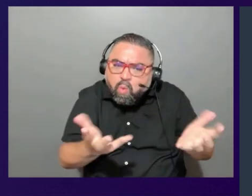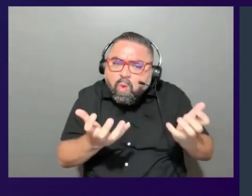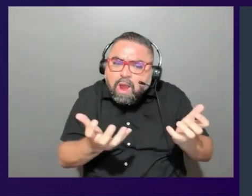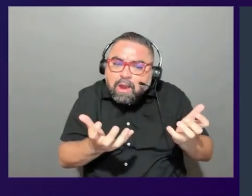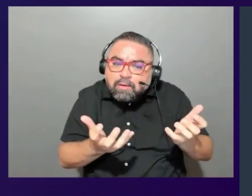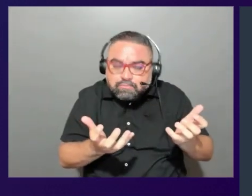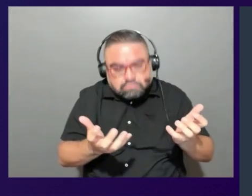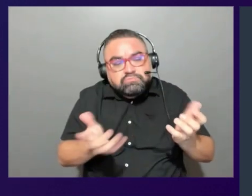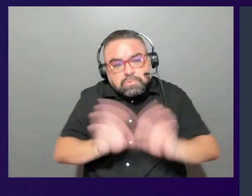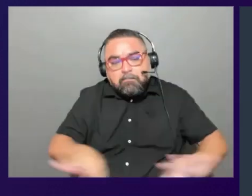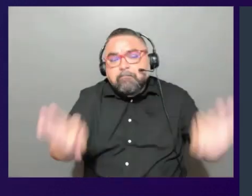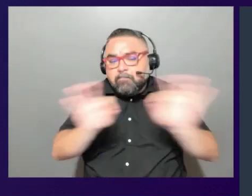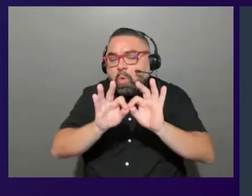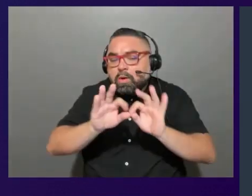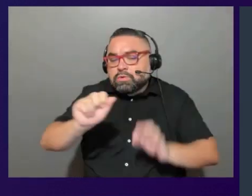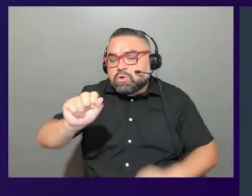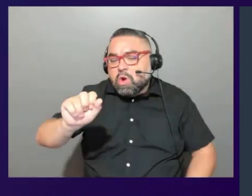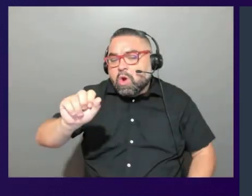important.